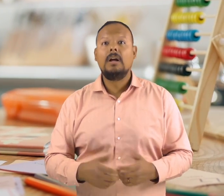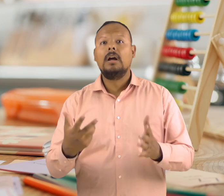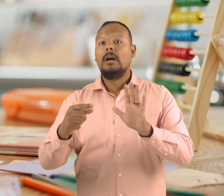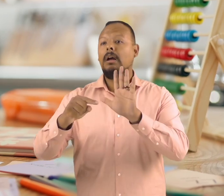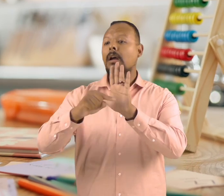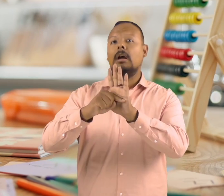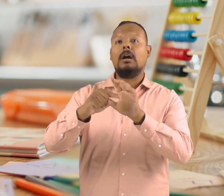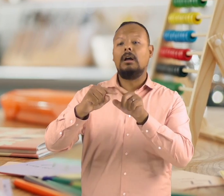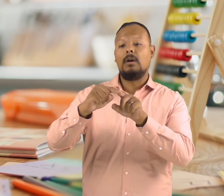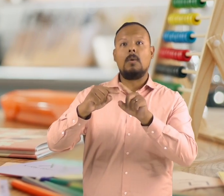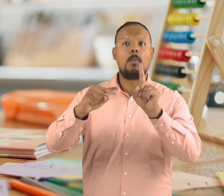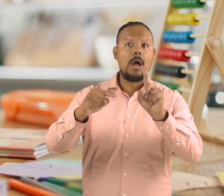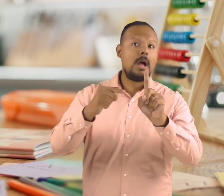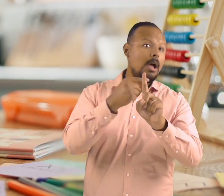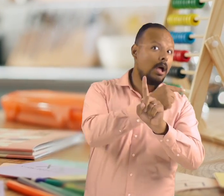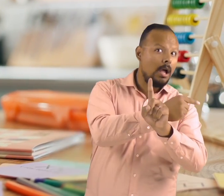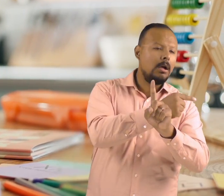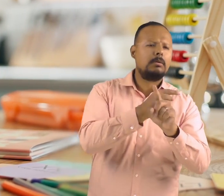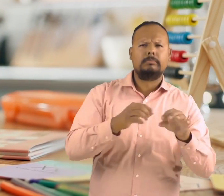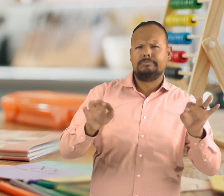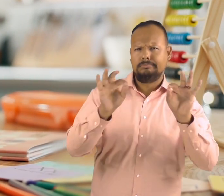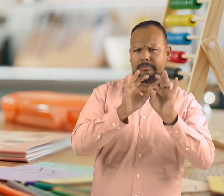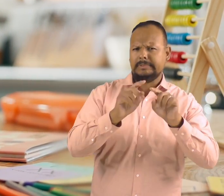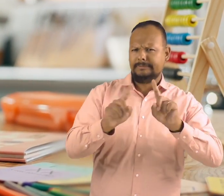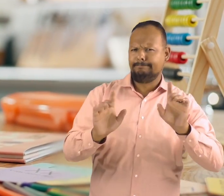and create some amazing equations!